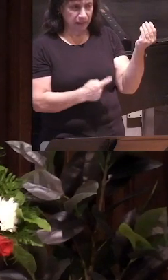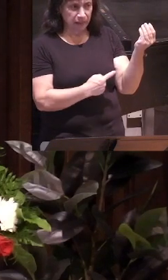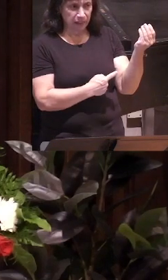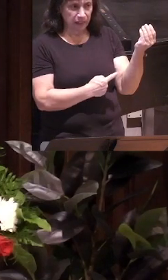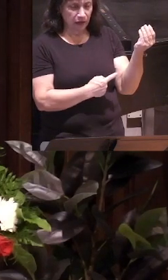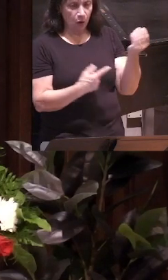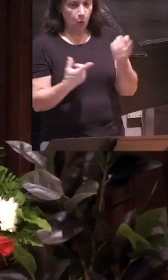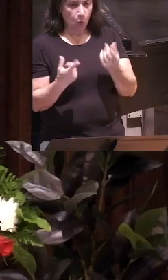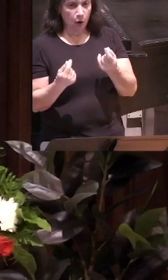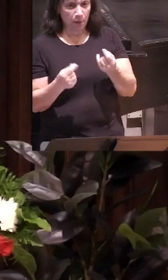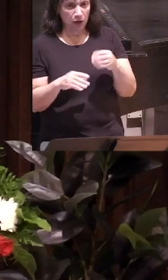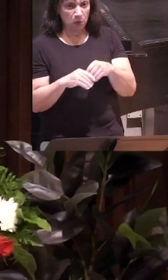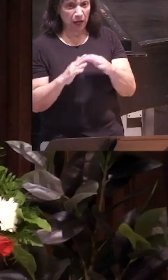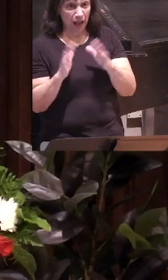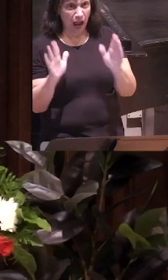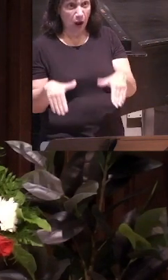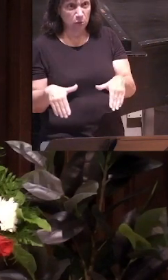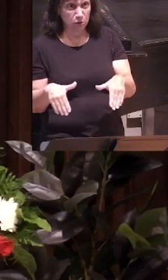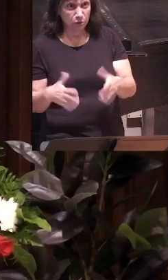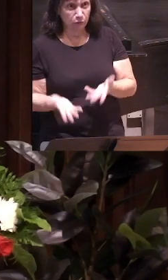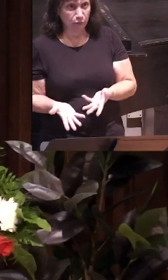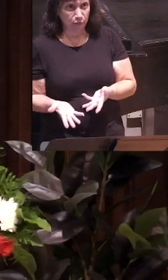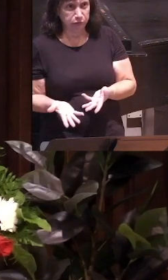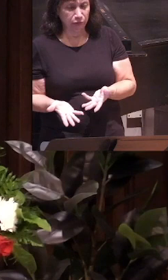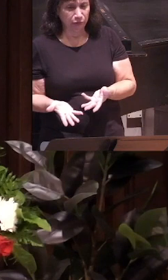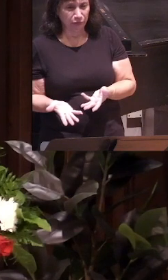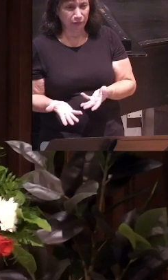what am I doing in this house?